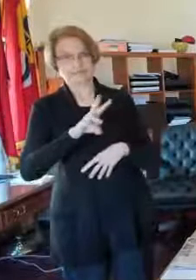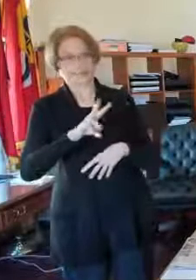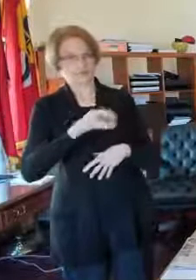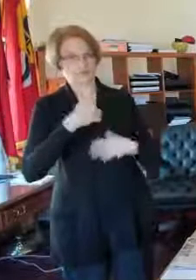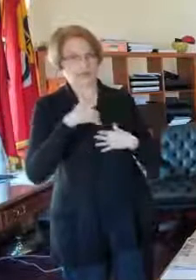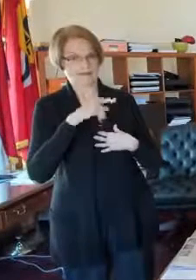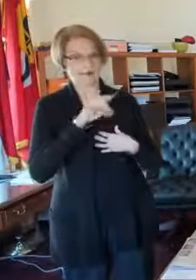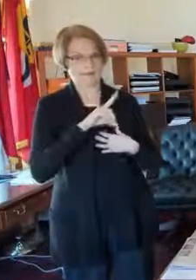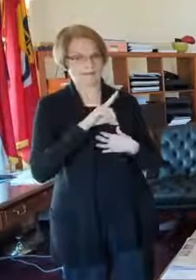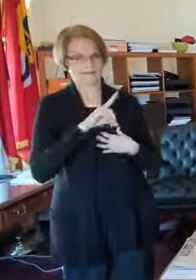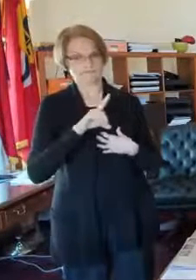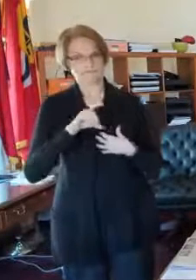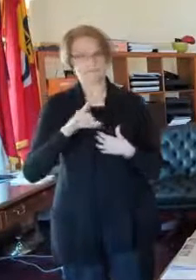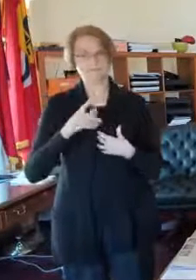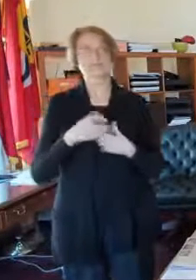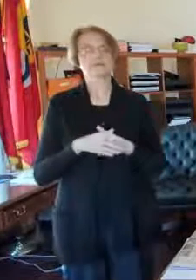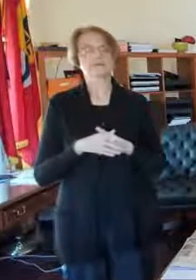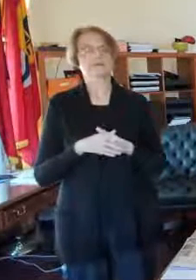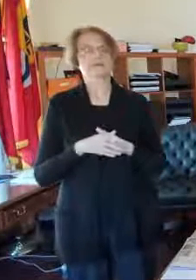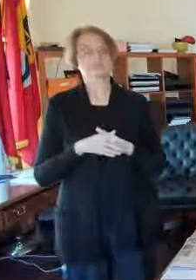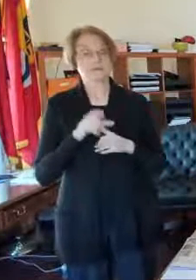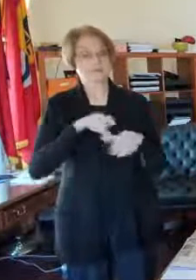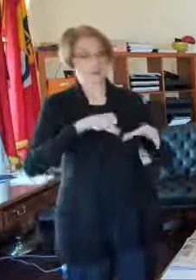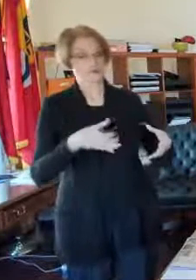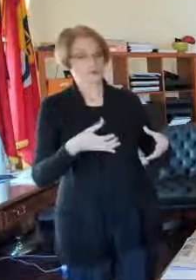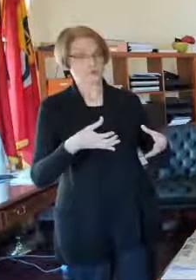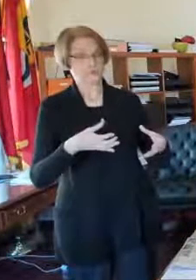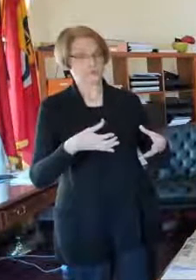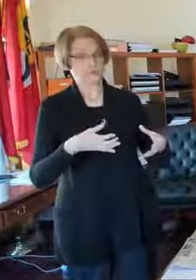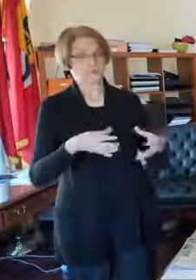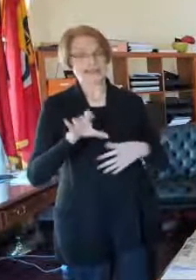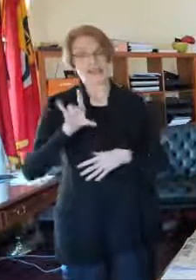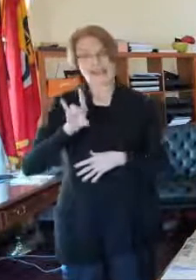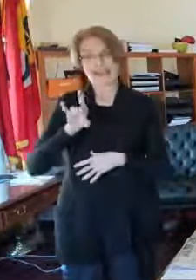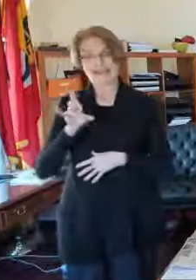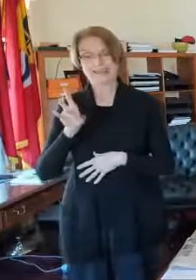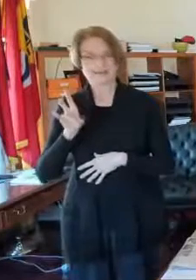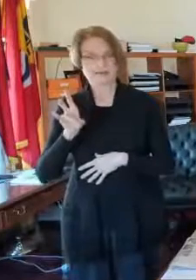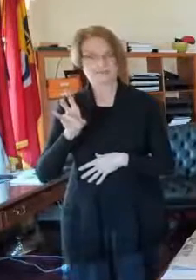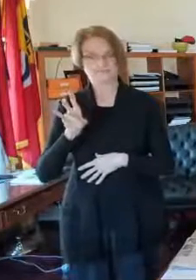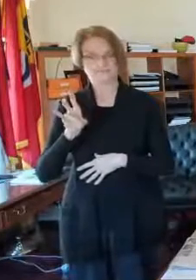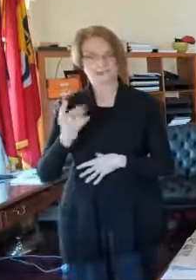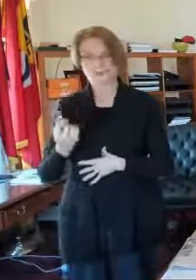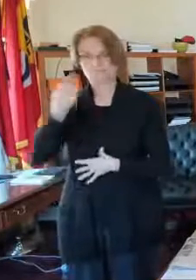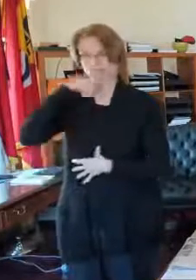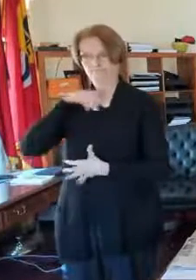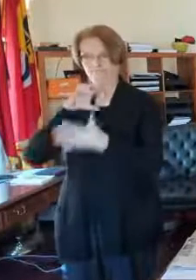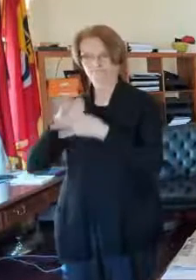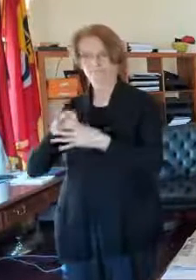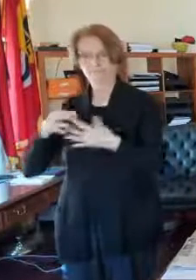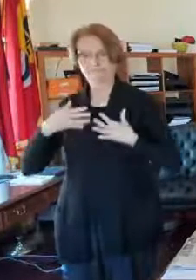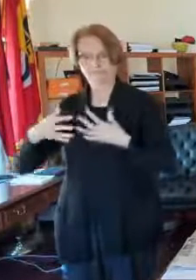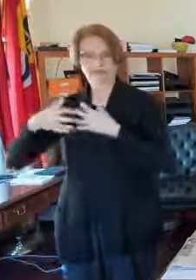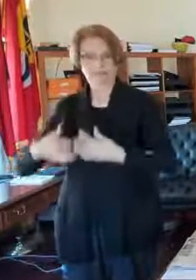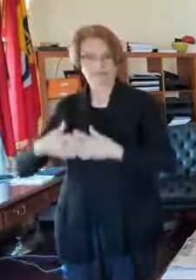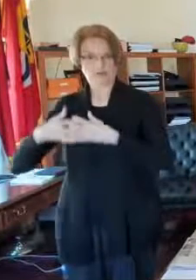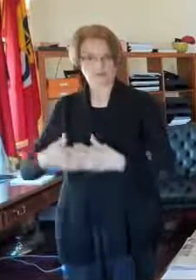676, and of those people, 87 are on ventilators. So,